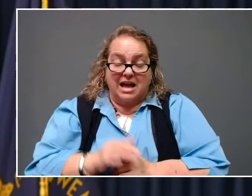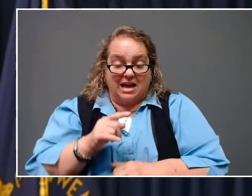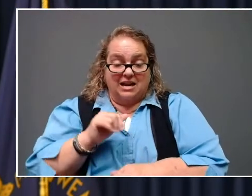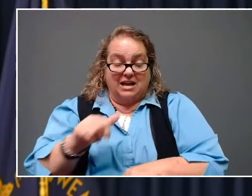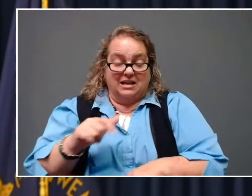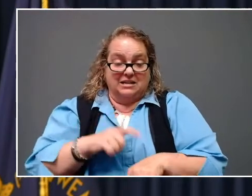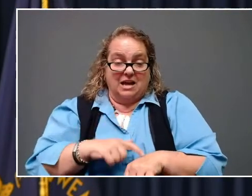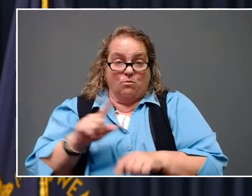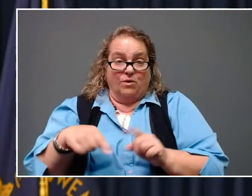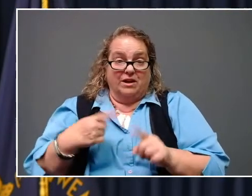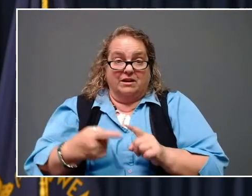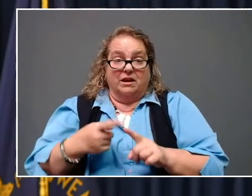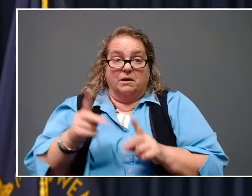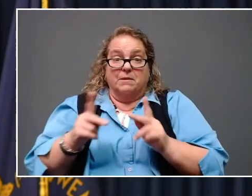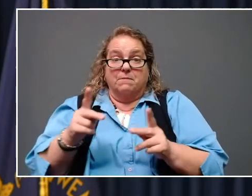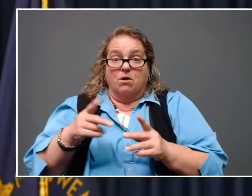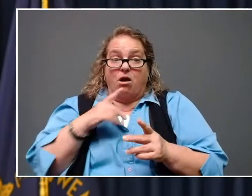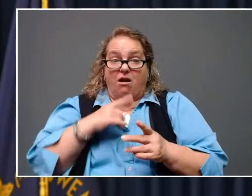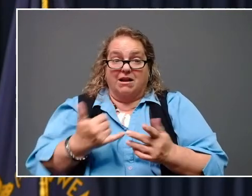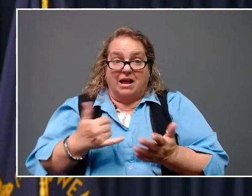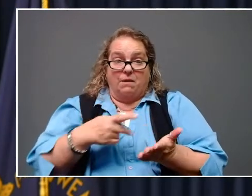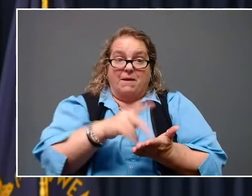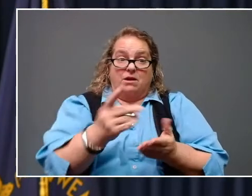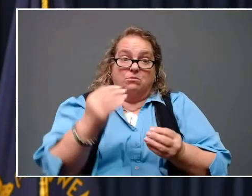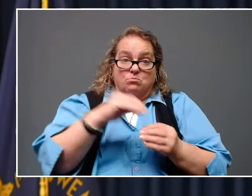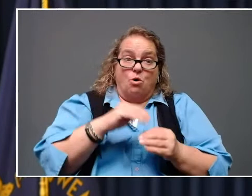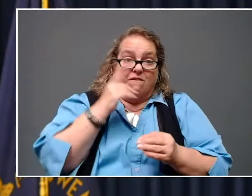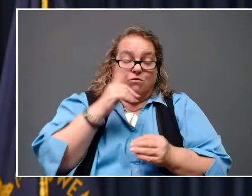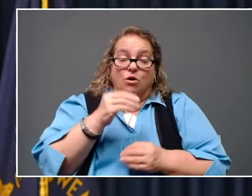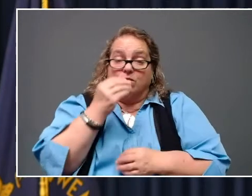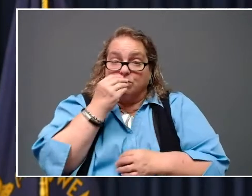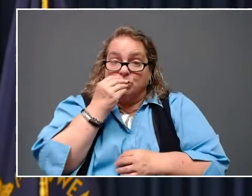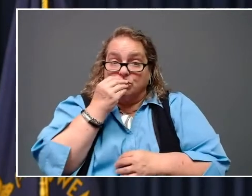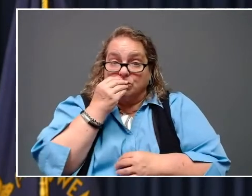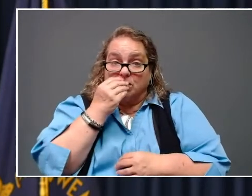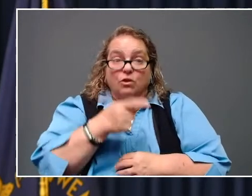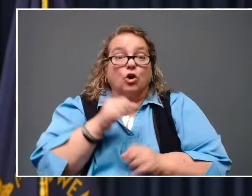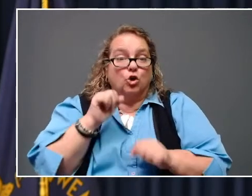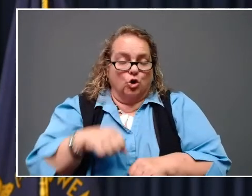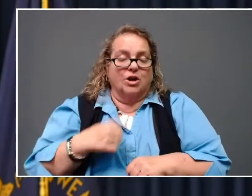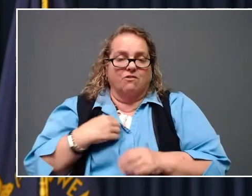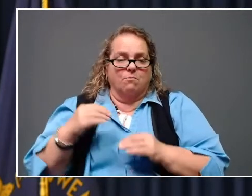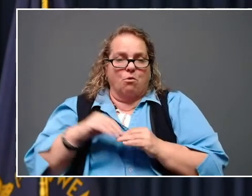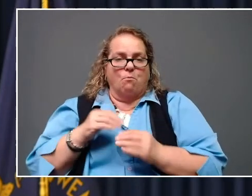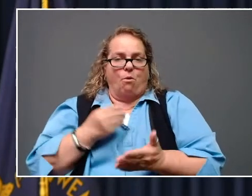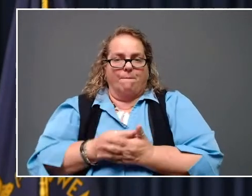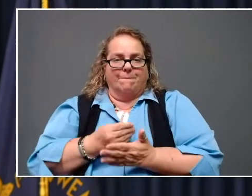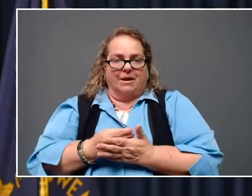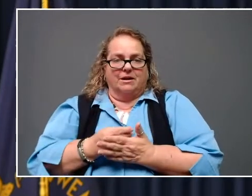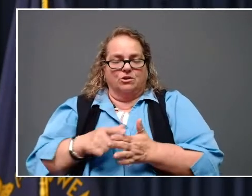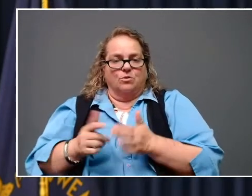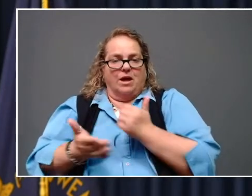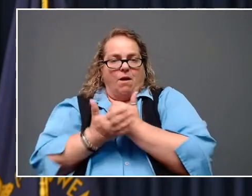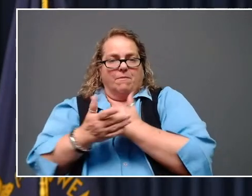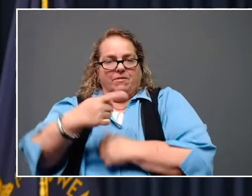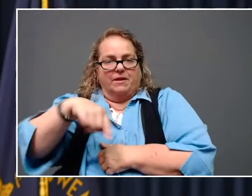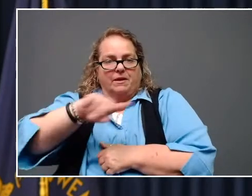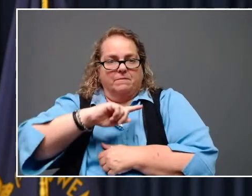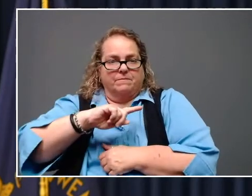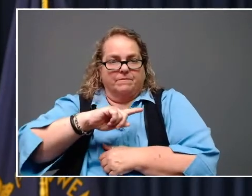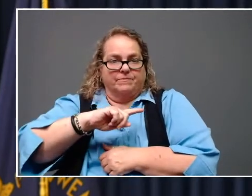paying more than ever for food, there would have been more dollars flowing in to help them out. That's why I